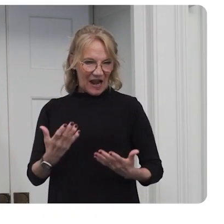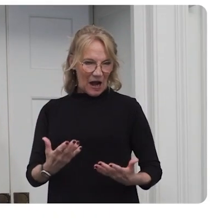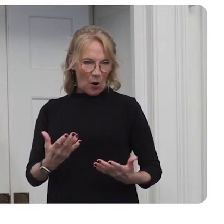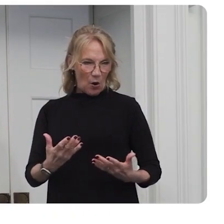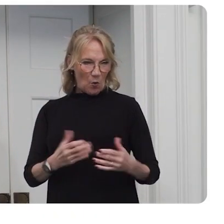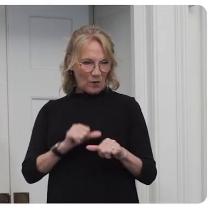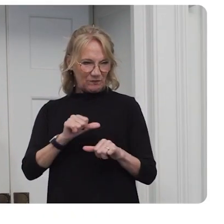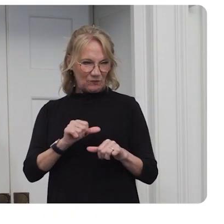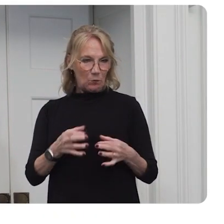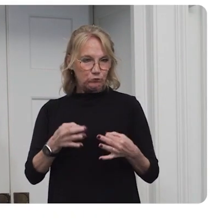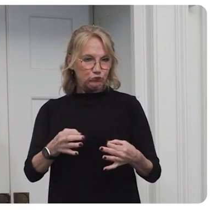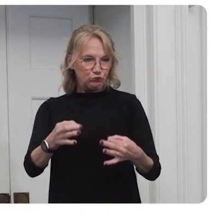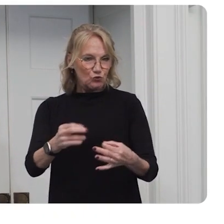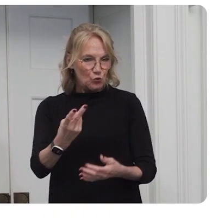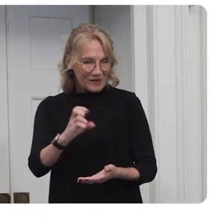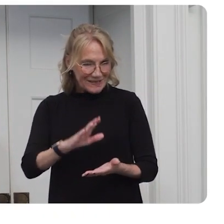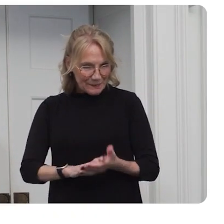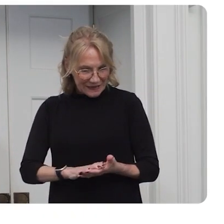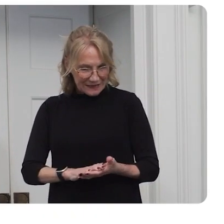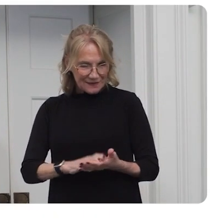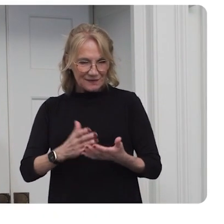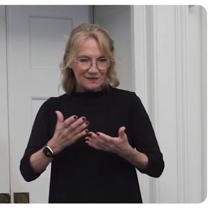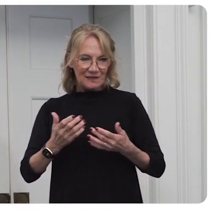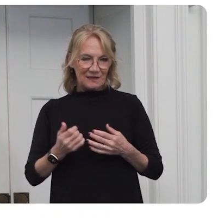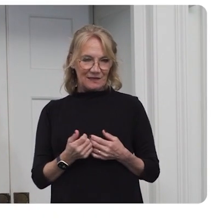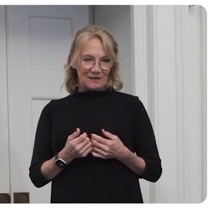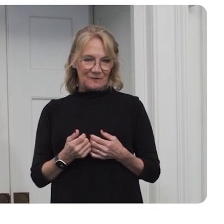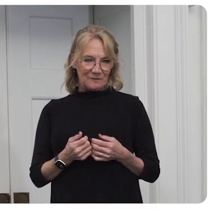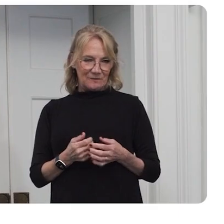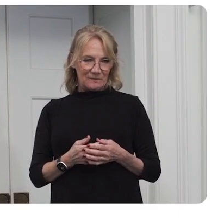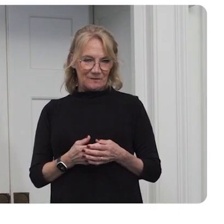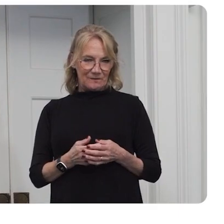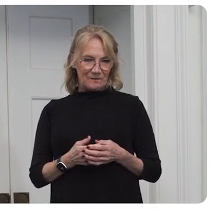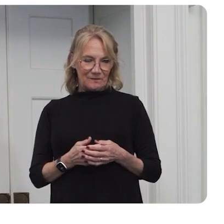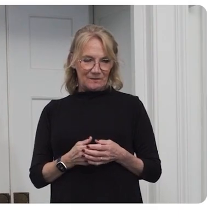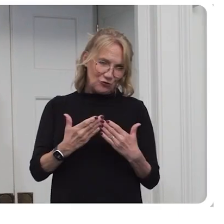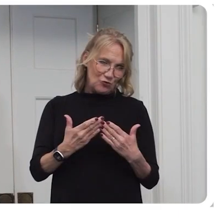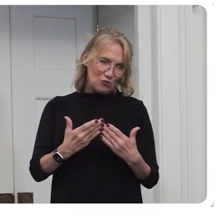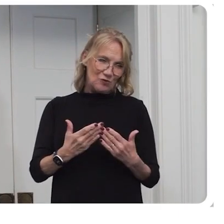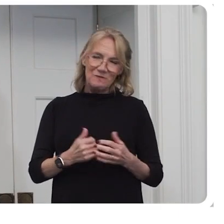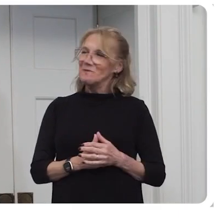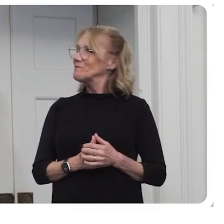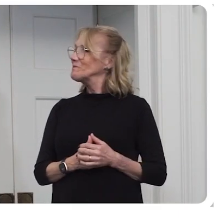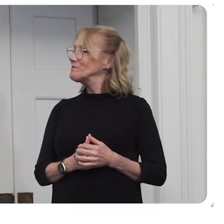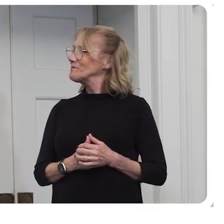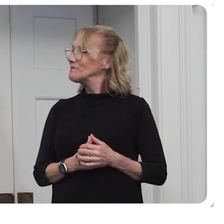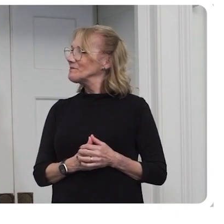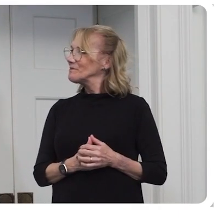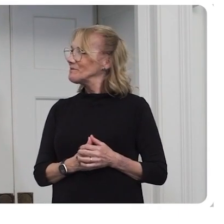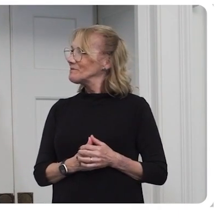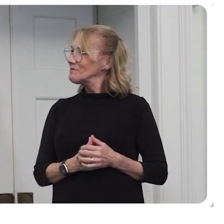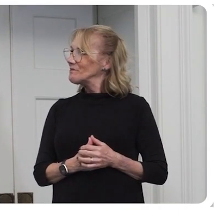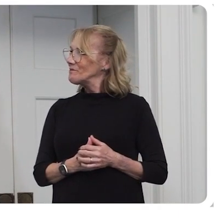there, because we've gone 20 minutes over our time. And thank you so much,